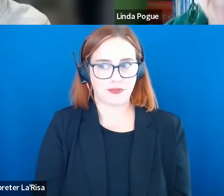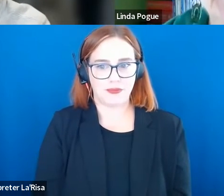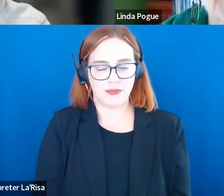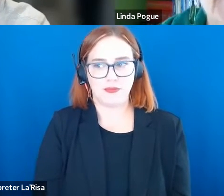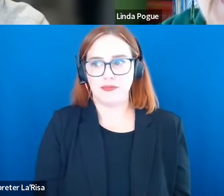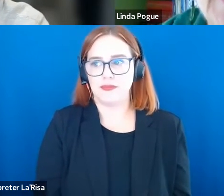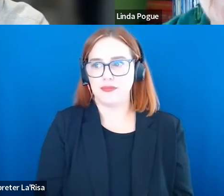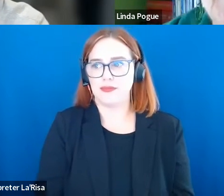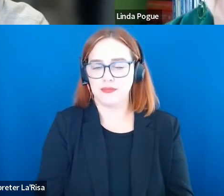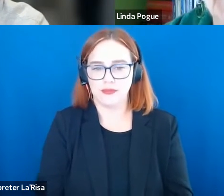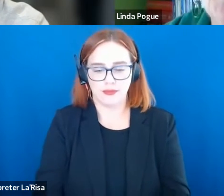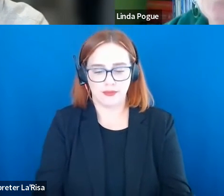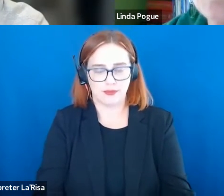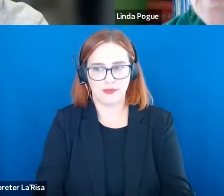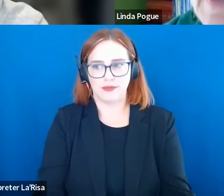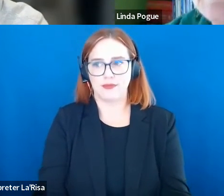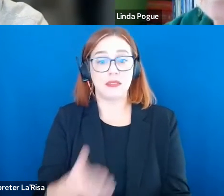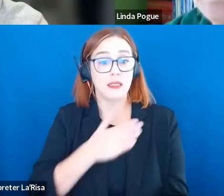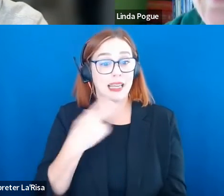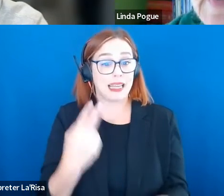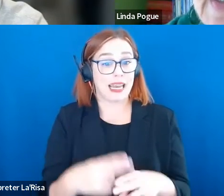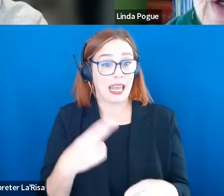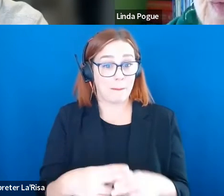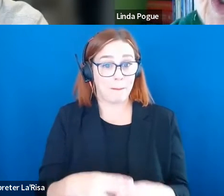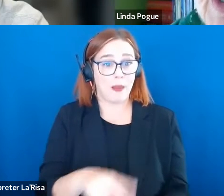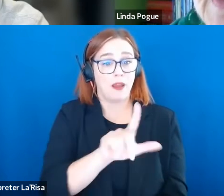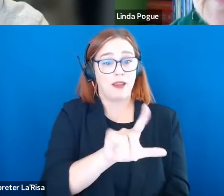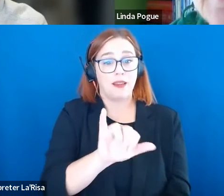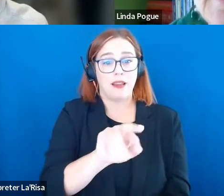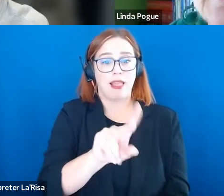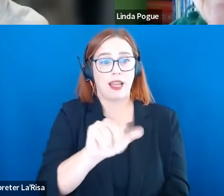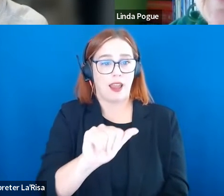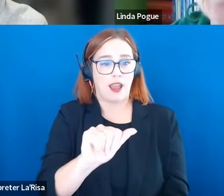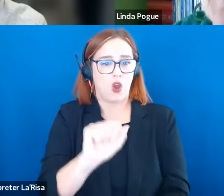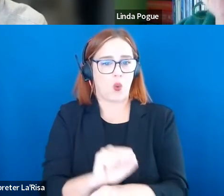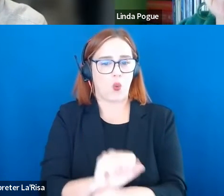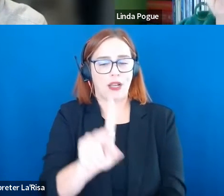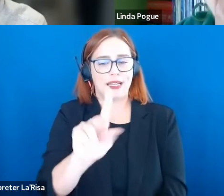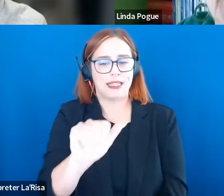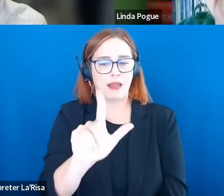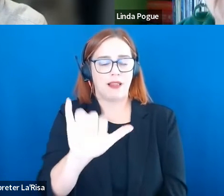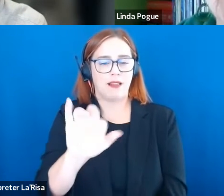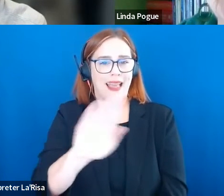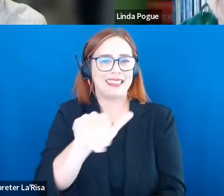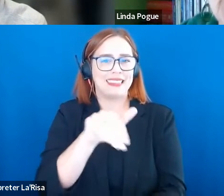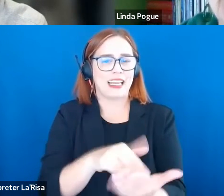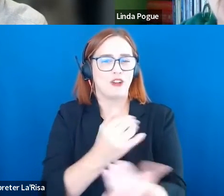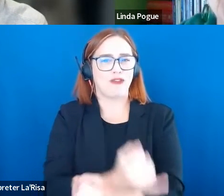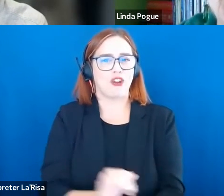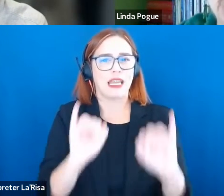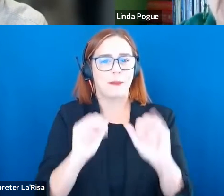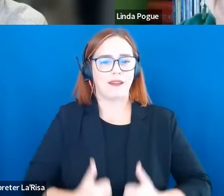My name's Linda, and I work at Disability Link, which is the Center for Independent Living that